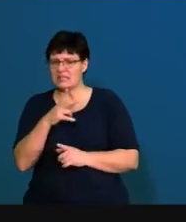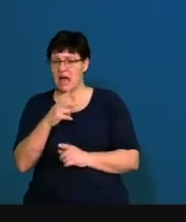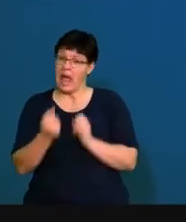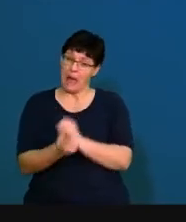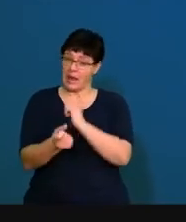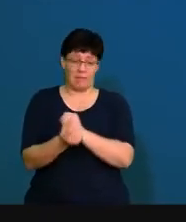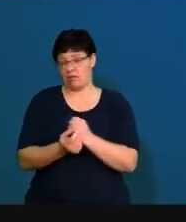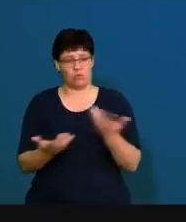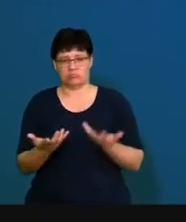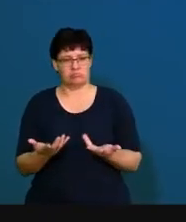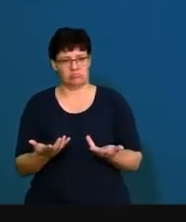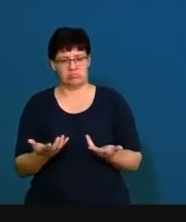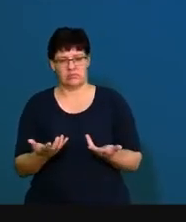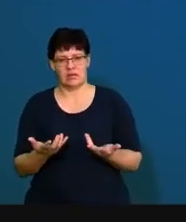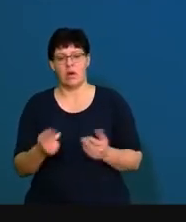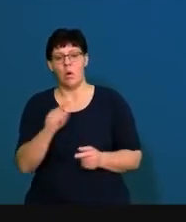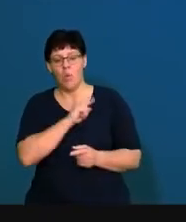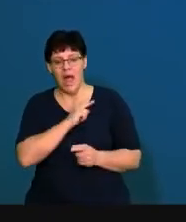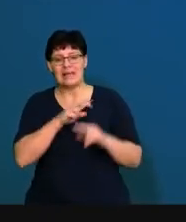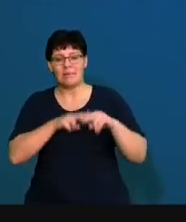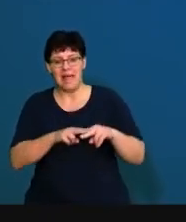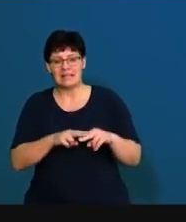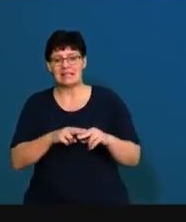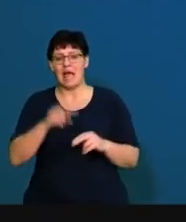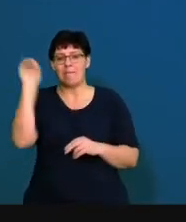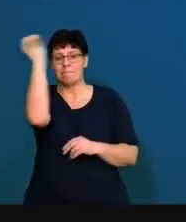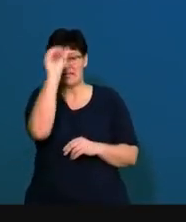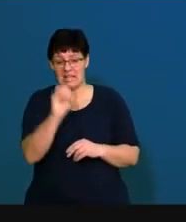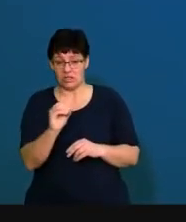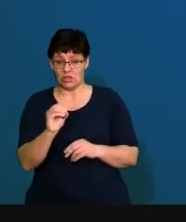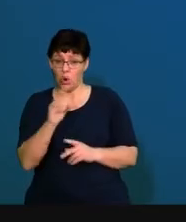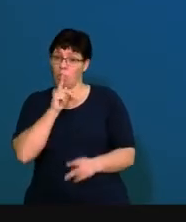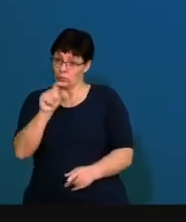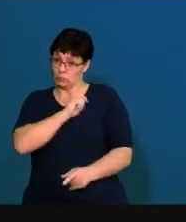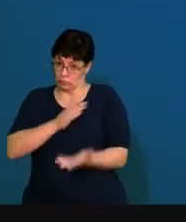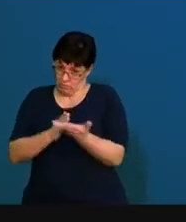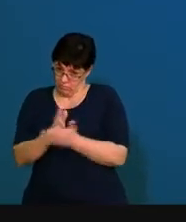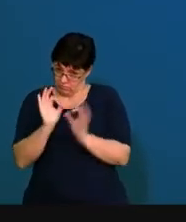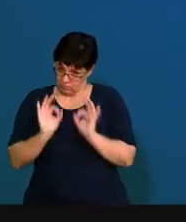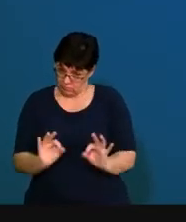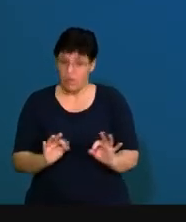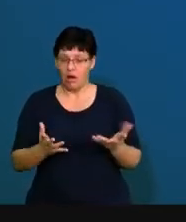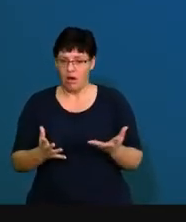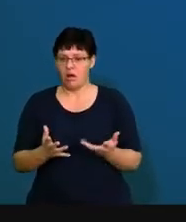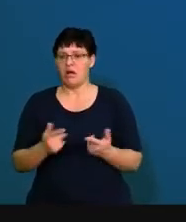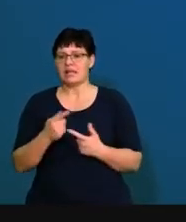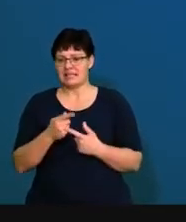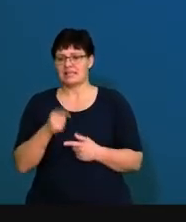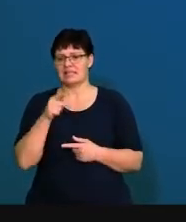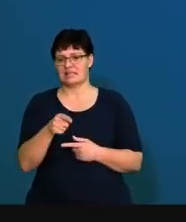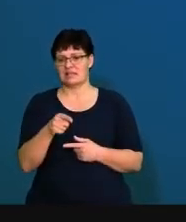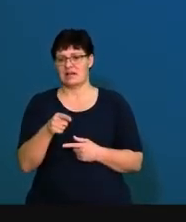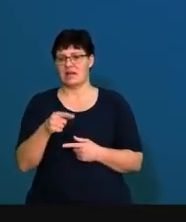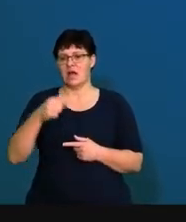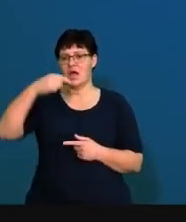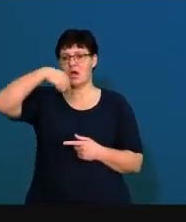common because it has a lot to do with the percentage purity of the sodium hydroxide, which is the caustic soda.